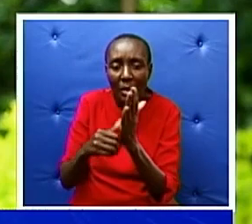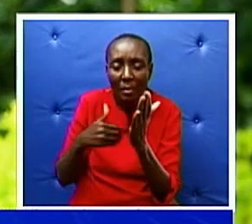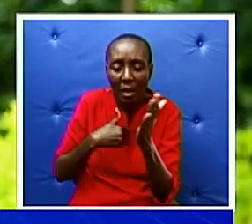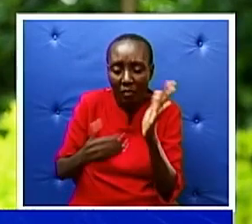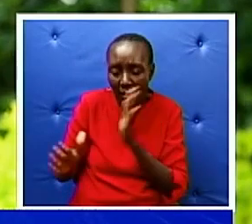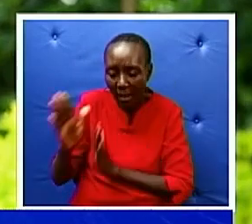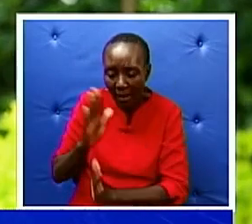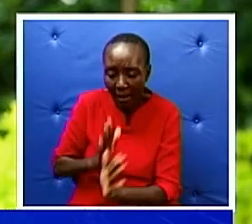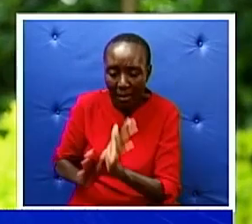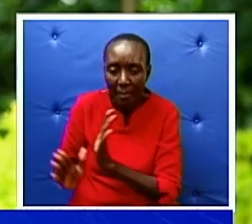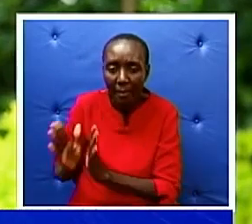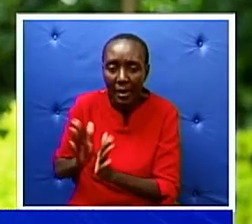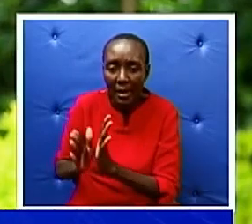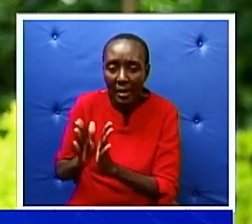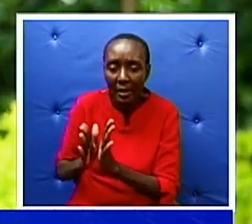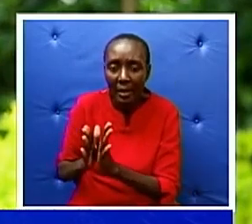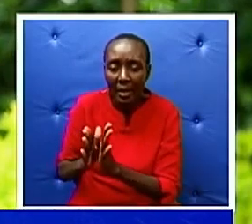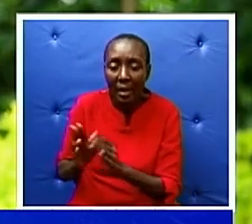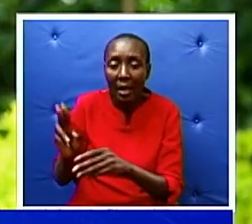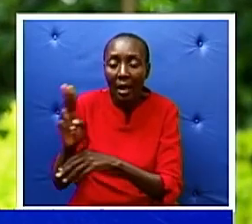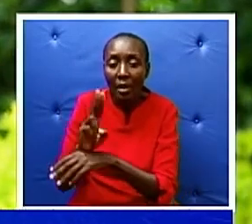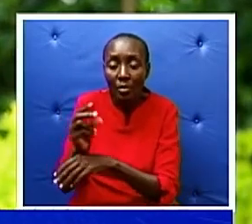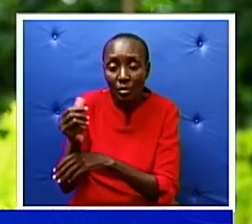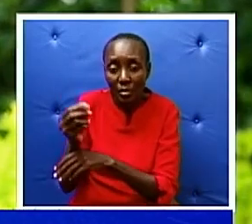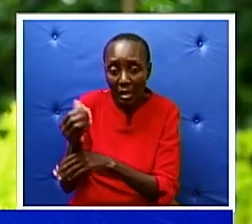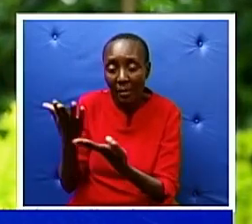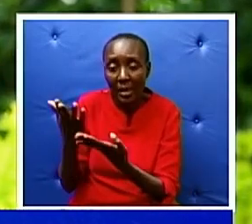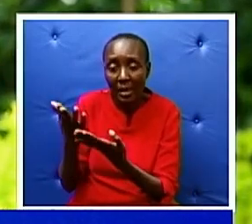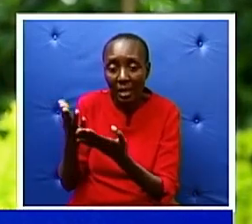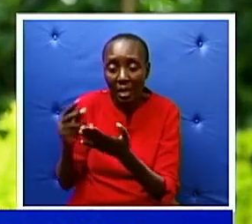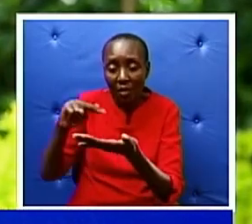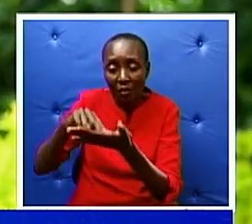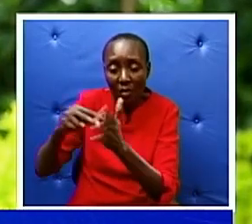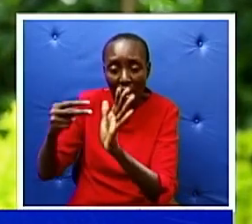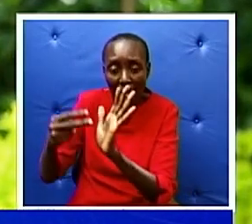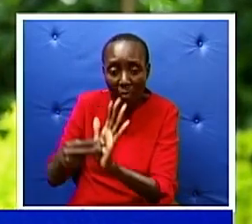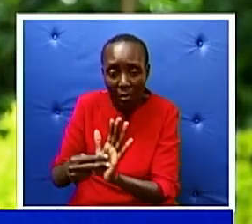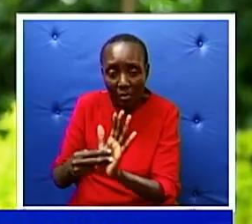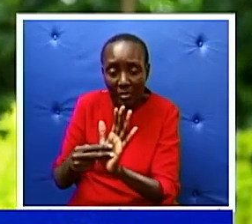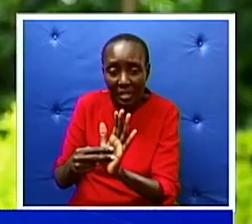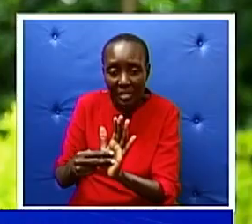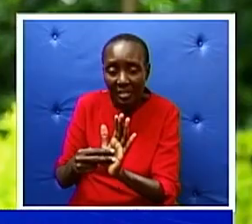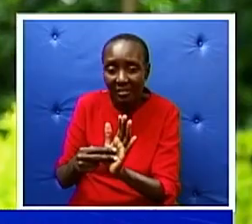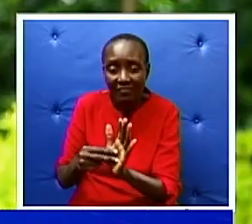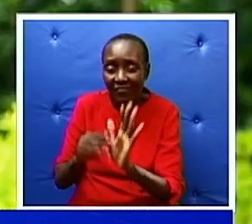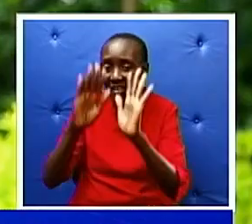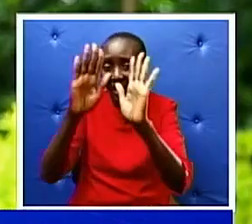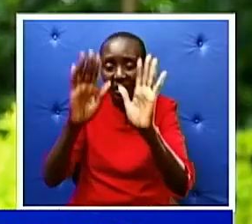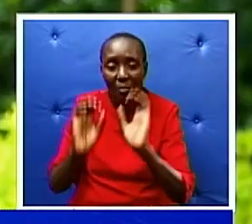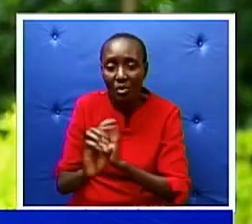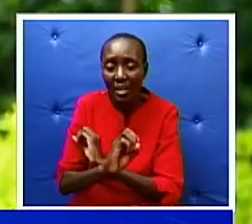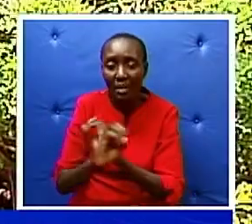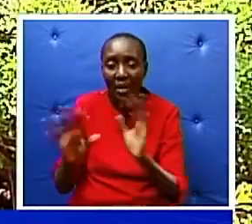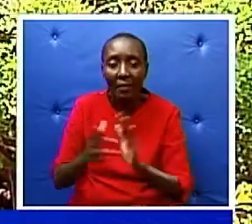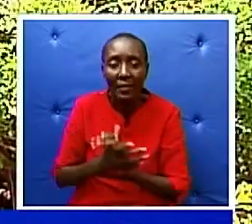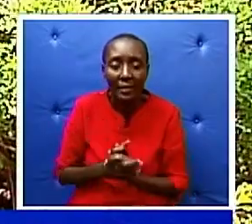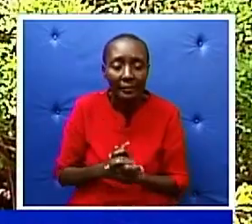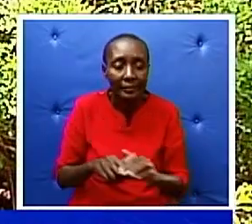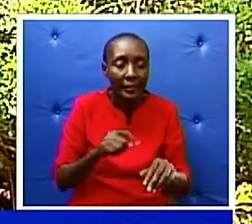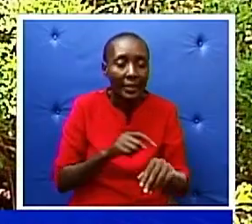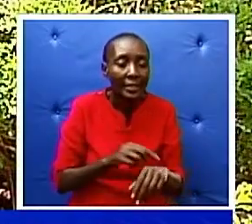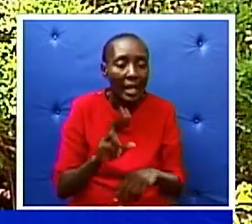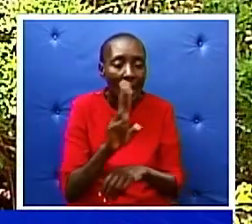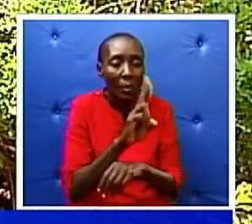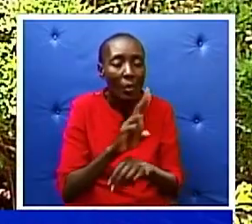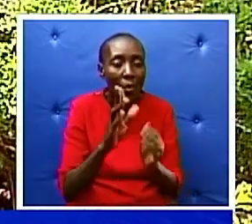and directing money to a cause that is not much of a priority. When Uhuru and Raila were launching